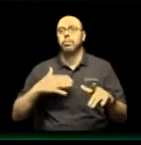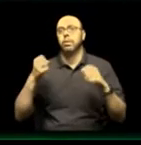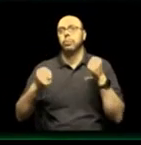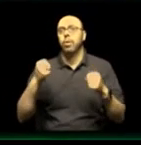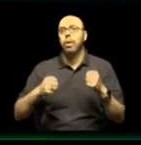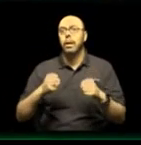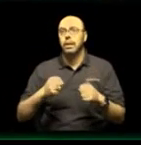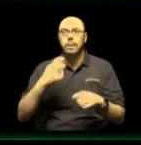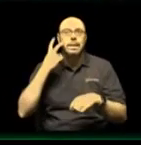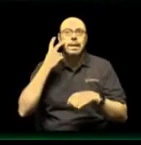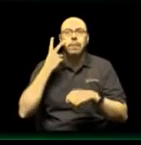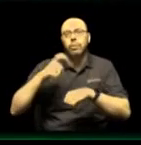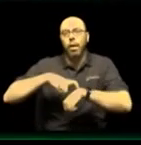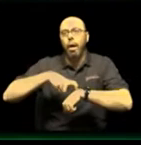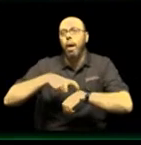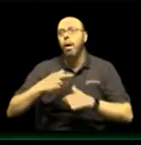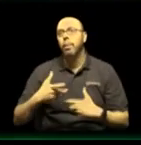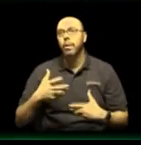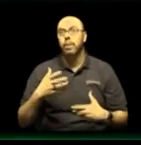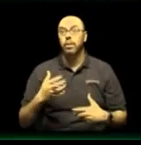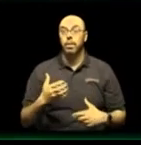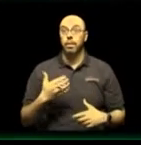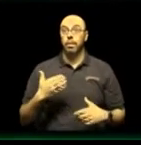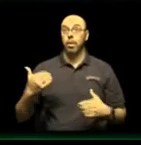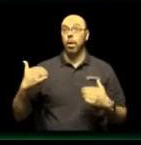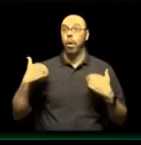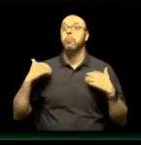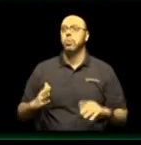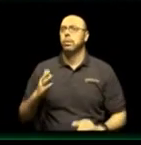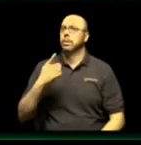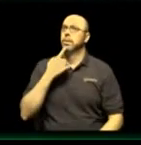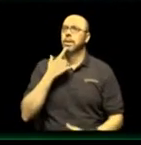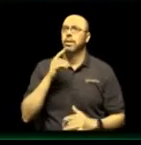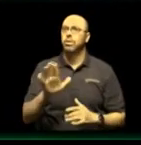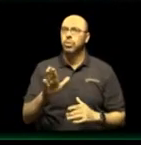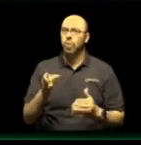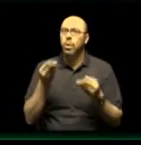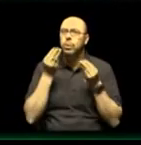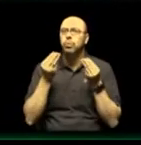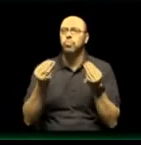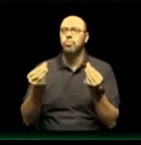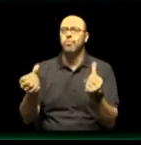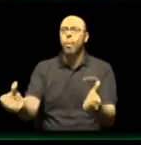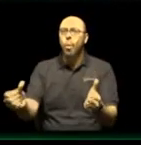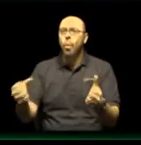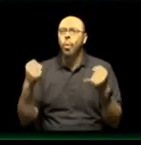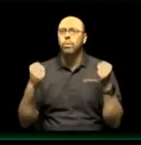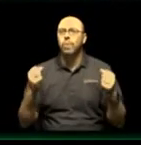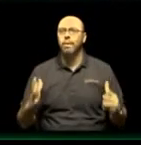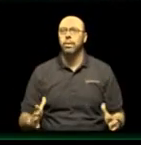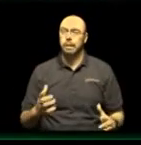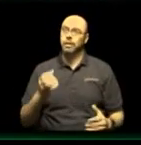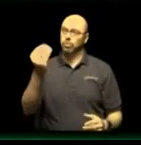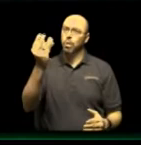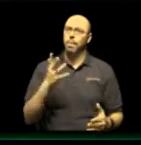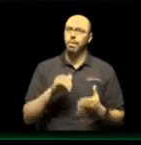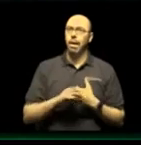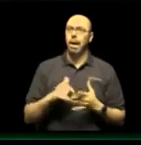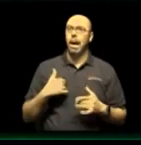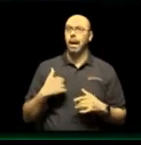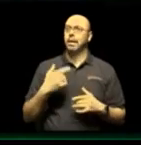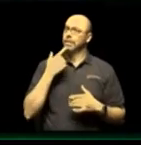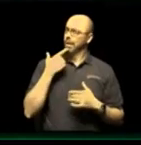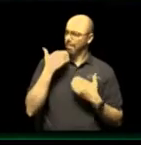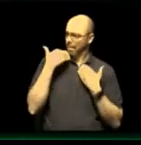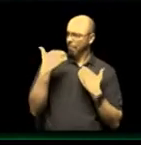for time, and my older said, "You're a very smooth driver." He said that to me. Yeah. I said, "Thank